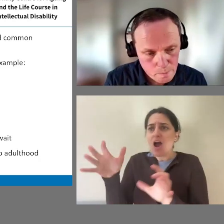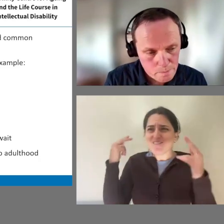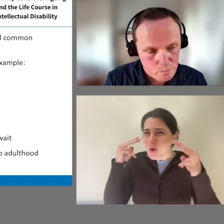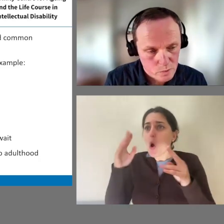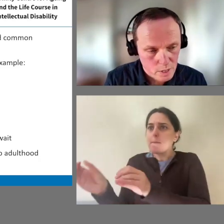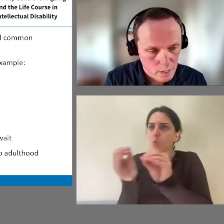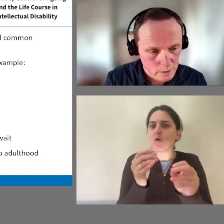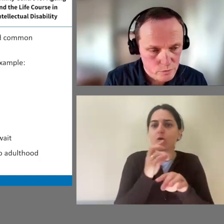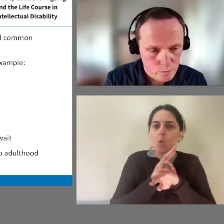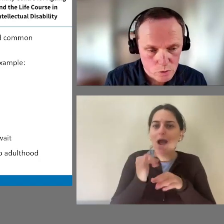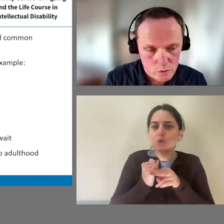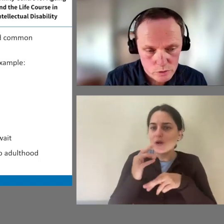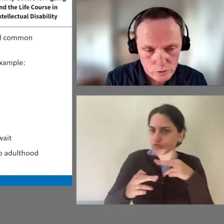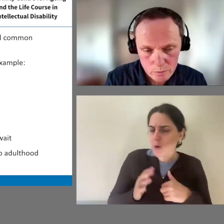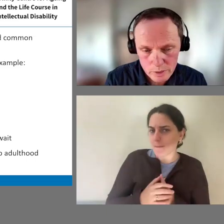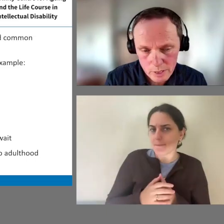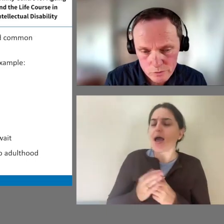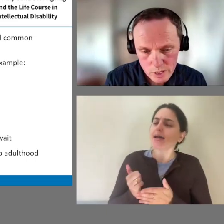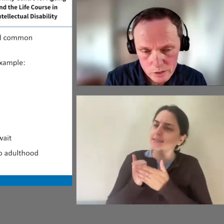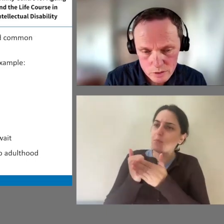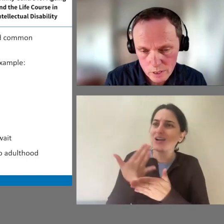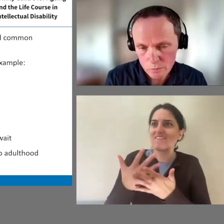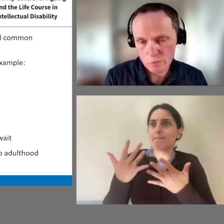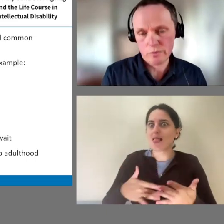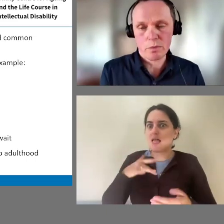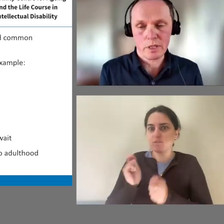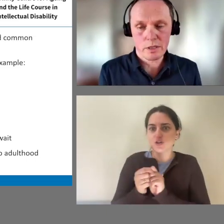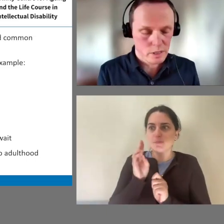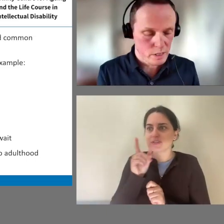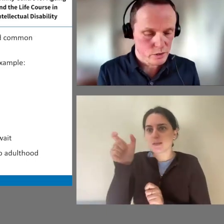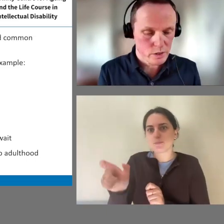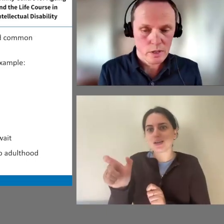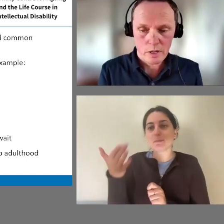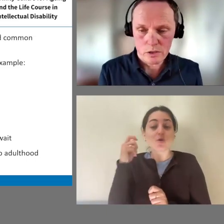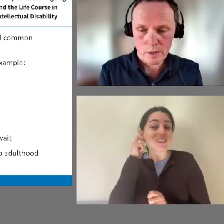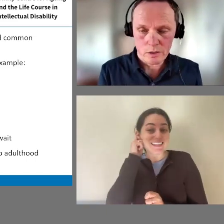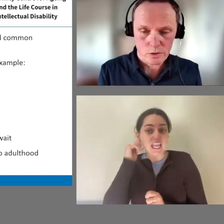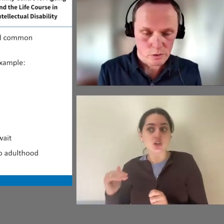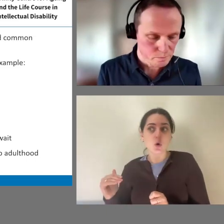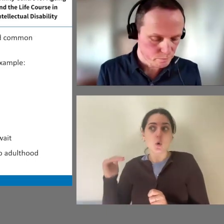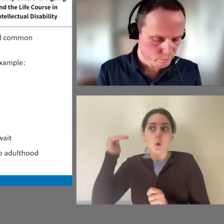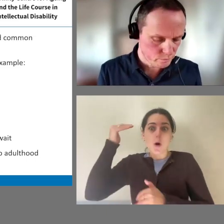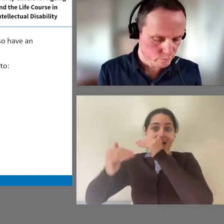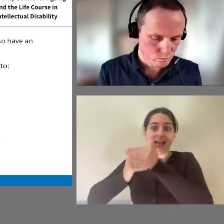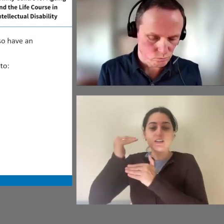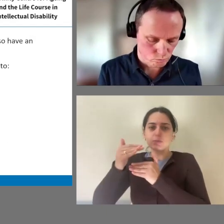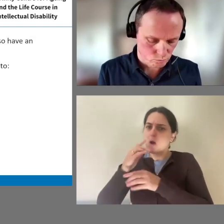wait, and give support during big life changes, like moving from being a teenager into adulthood.